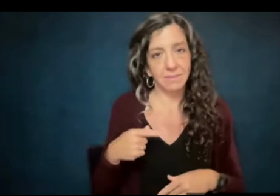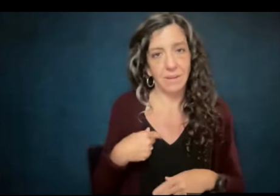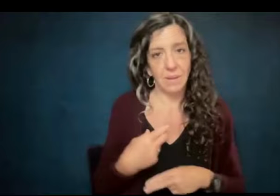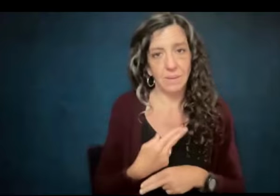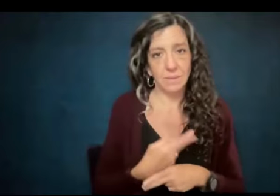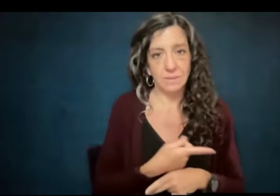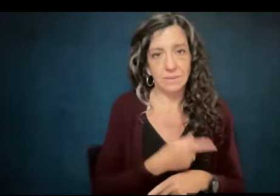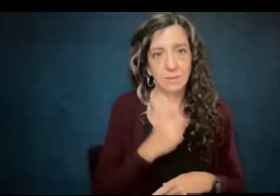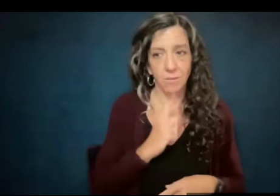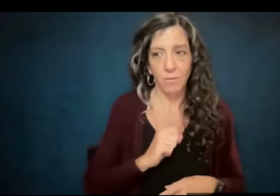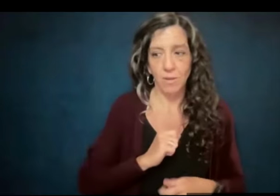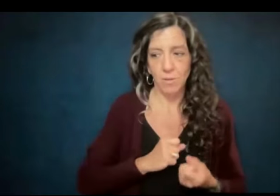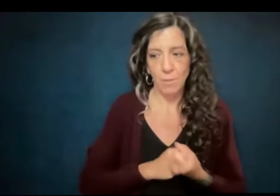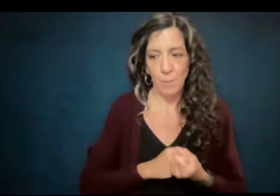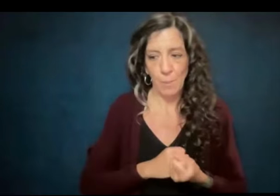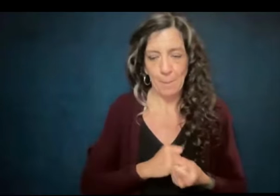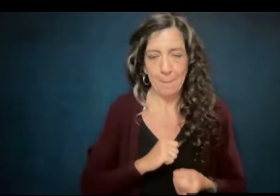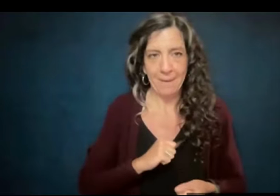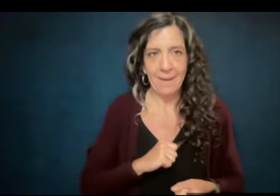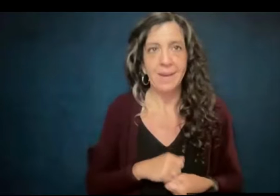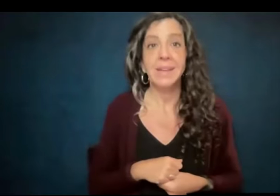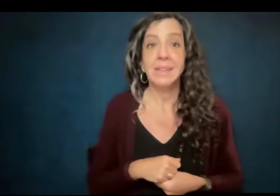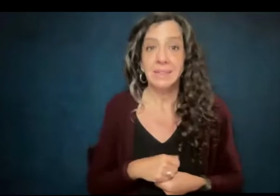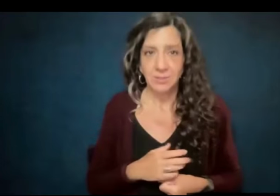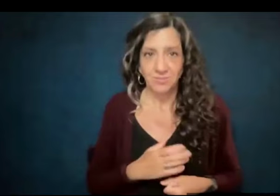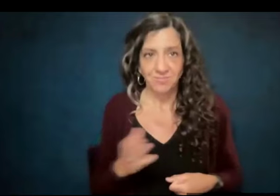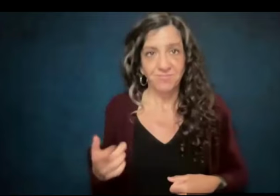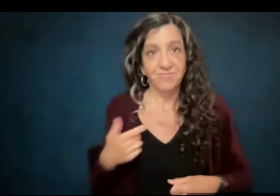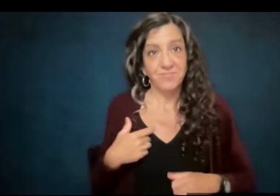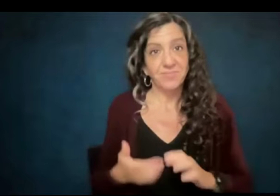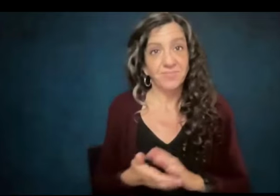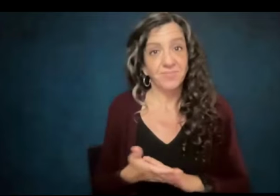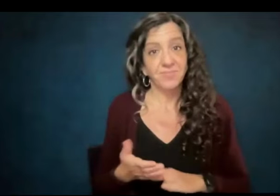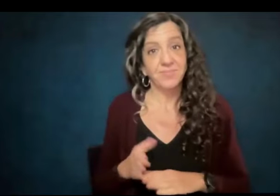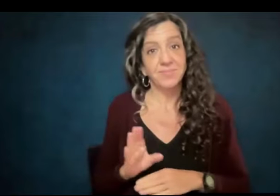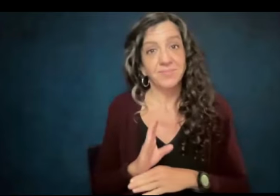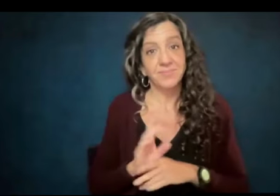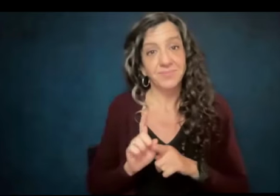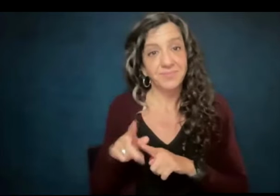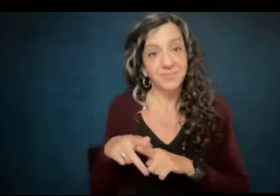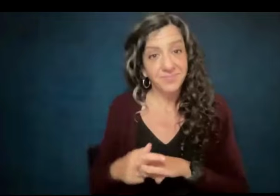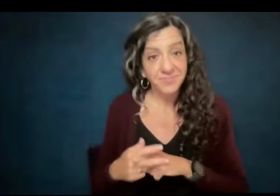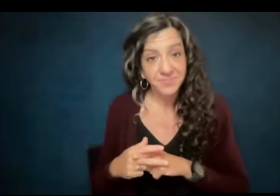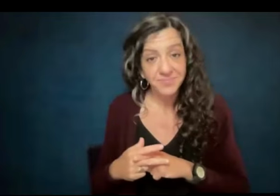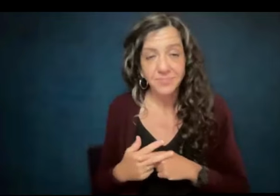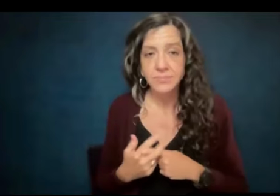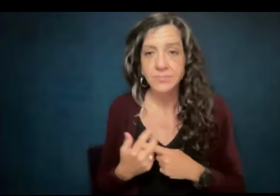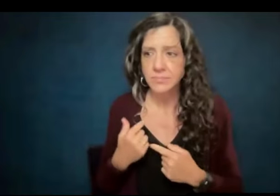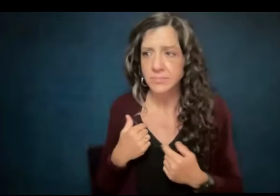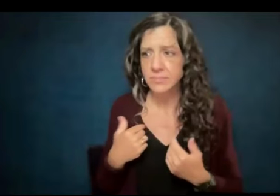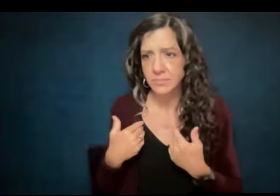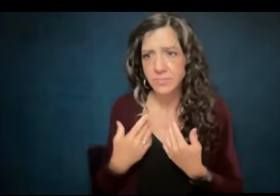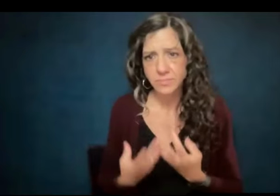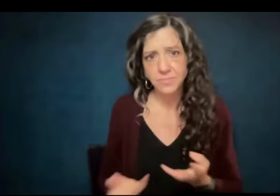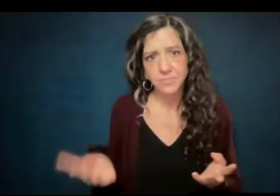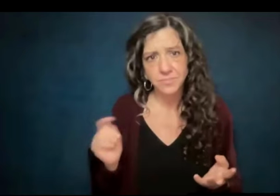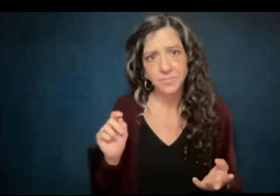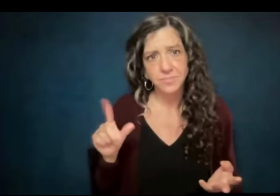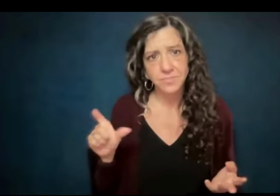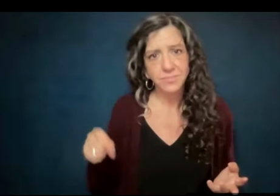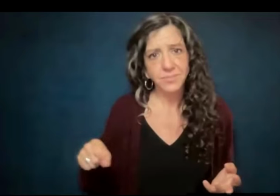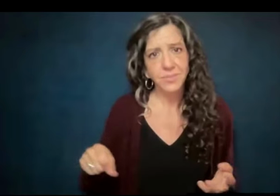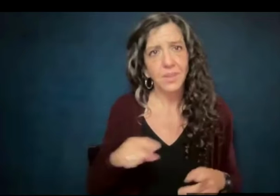for self-support. If I were running a business as a plumber, maybe I would not only have all those tools, but maybe I